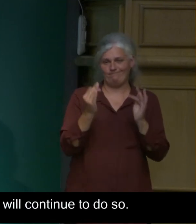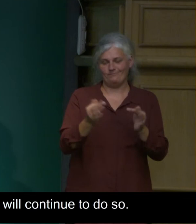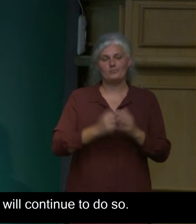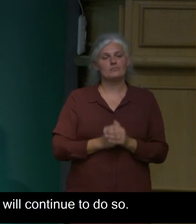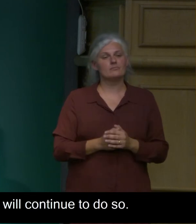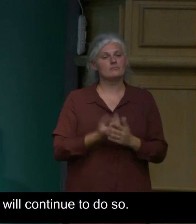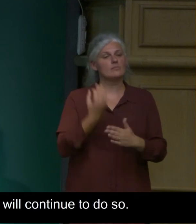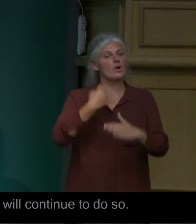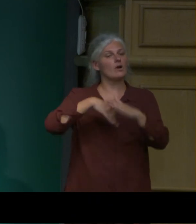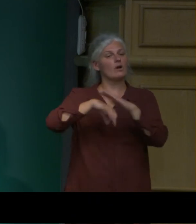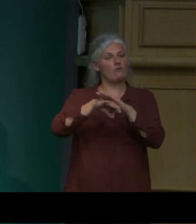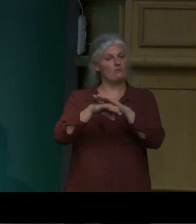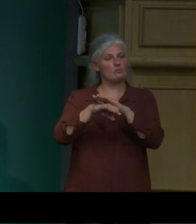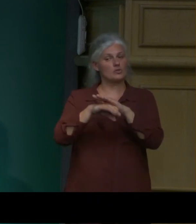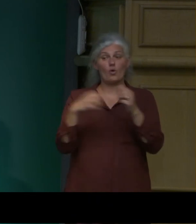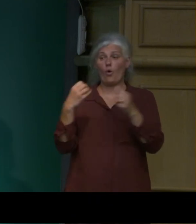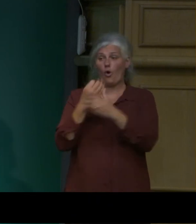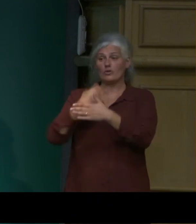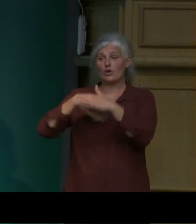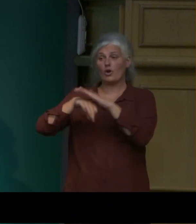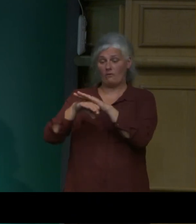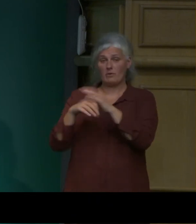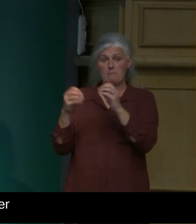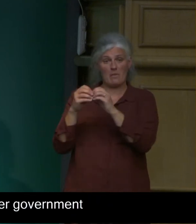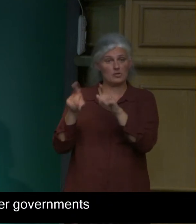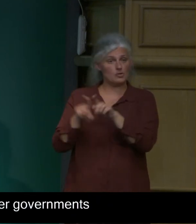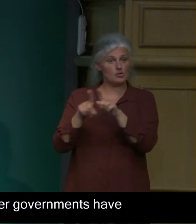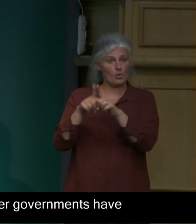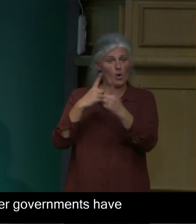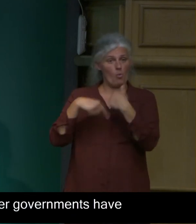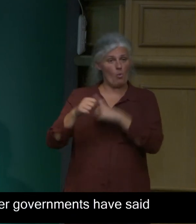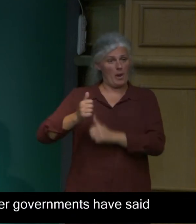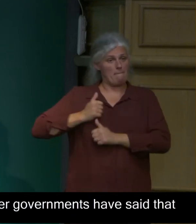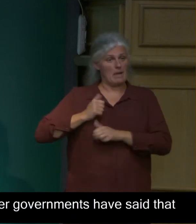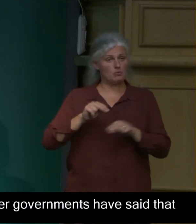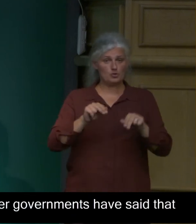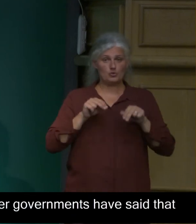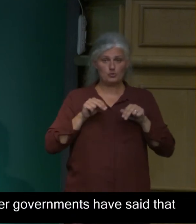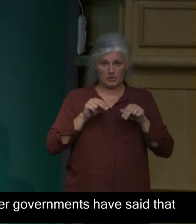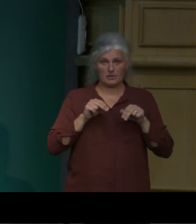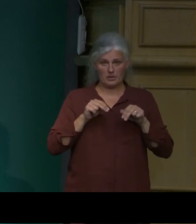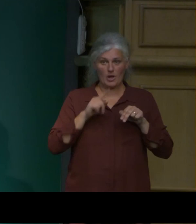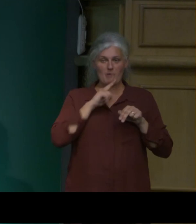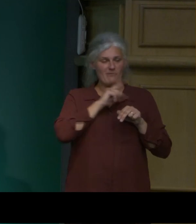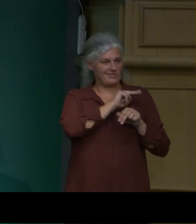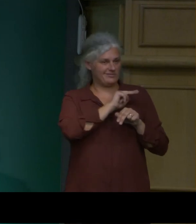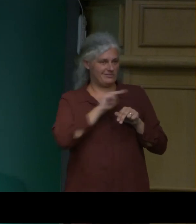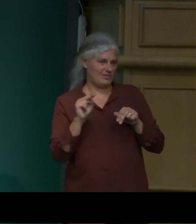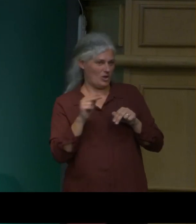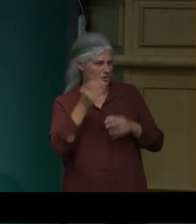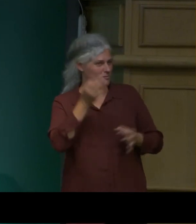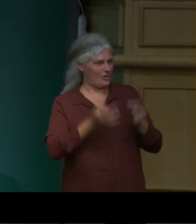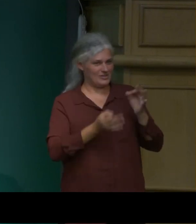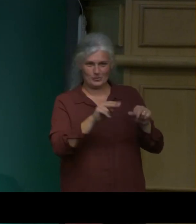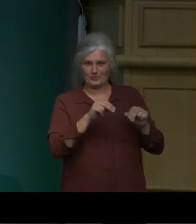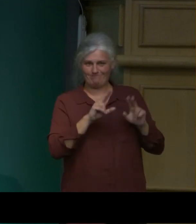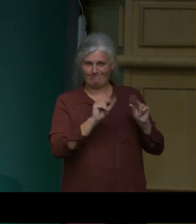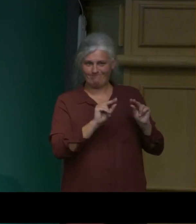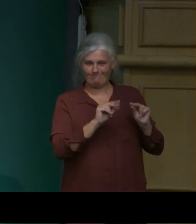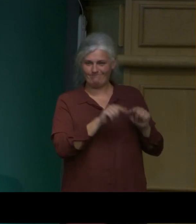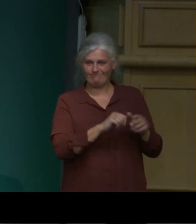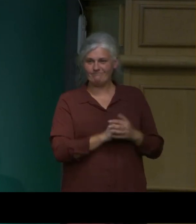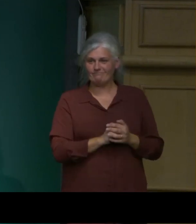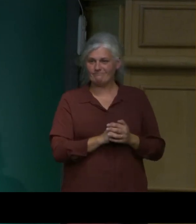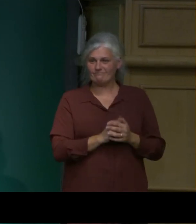the government has said just as other governments have said that we are militarily neutral but we are not politically neutral